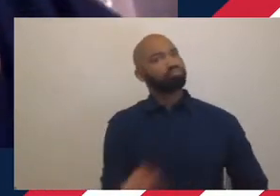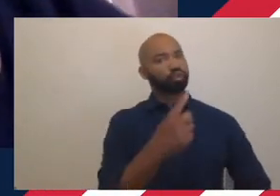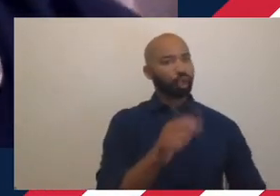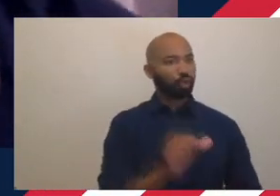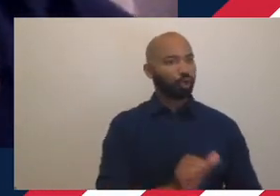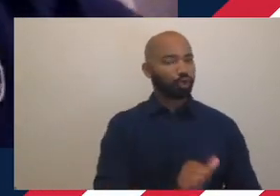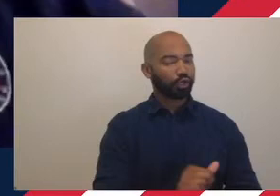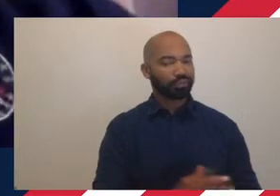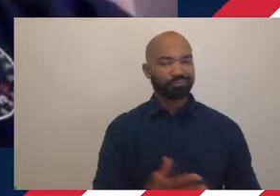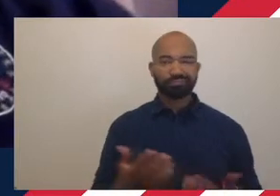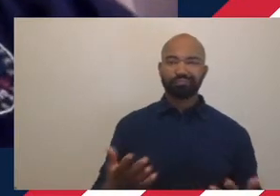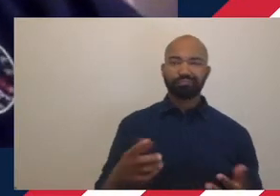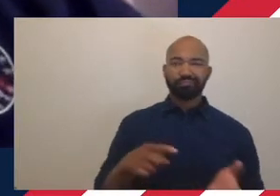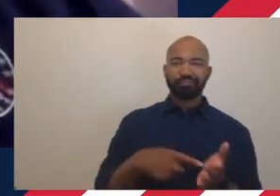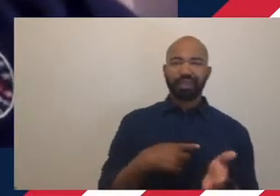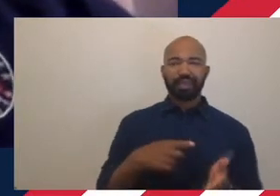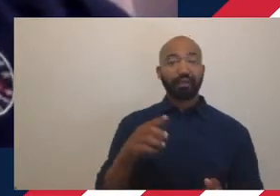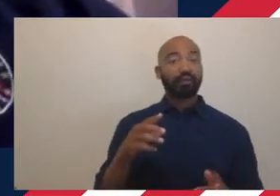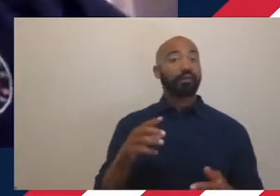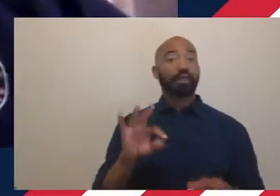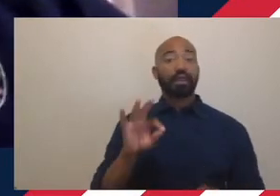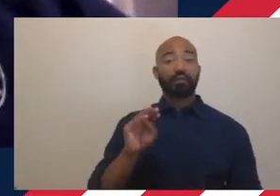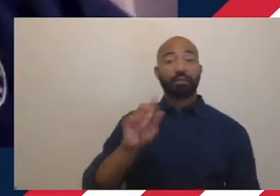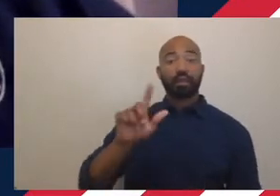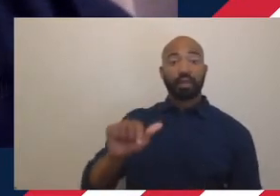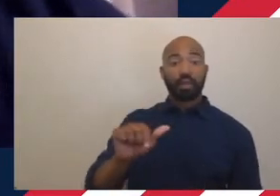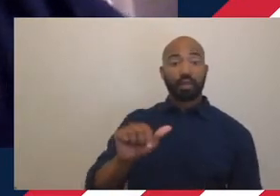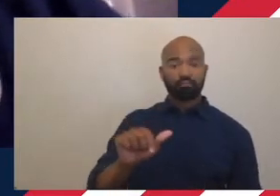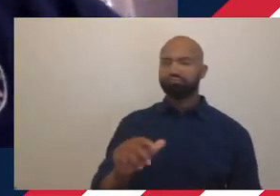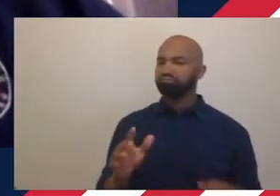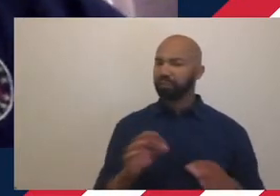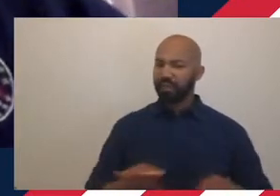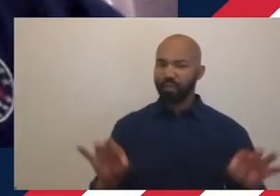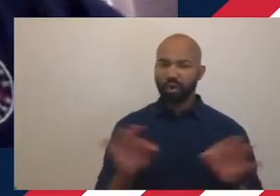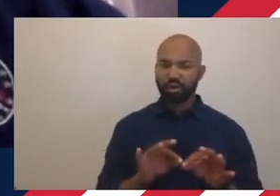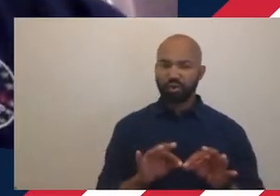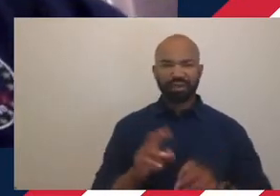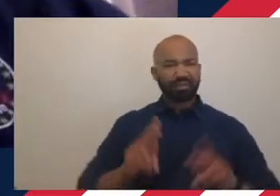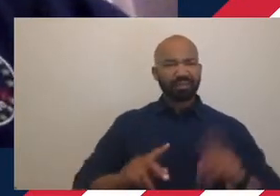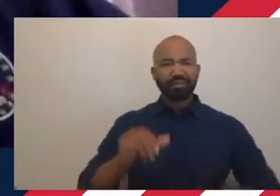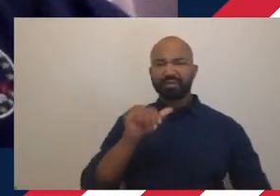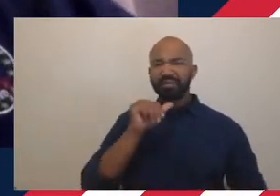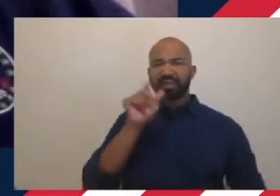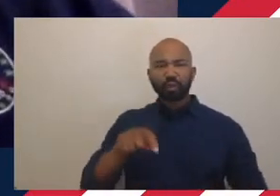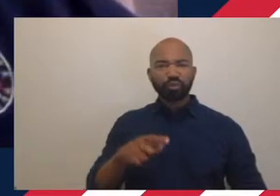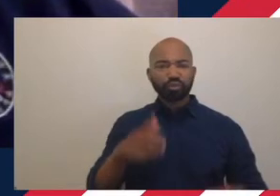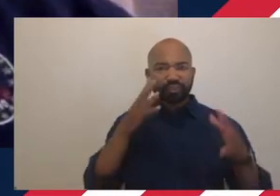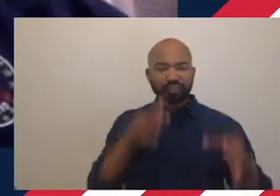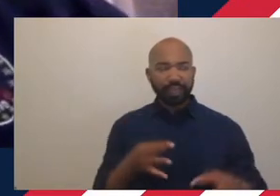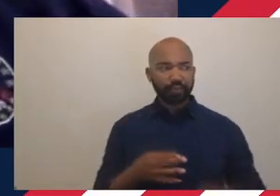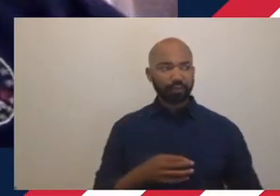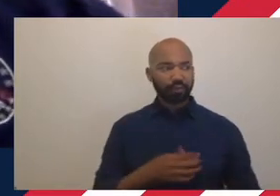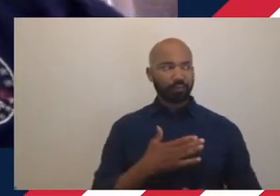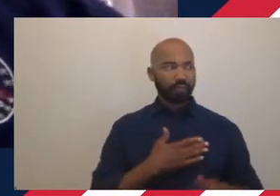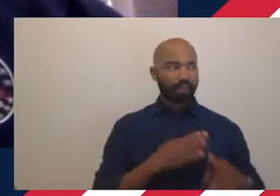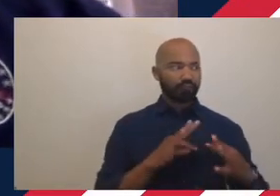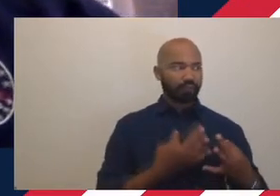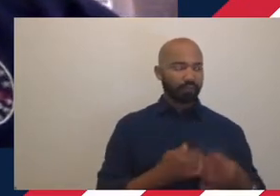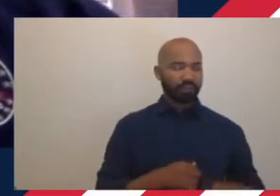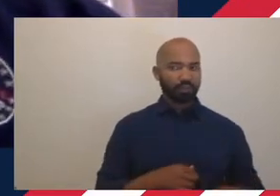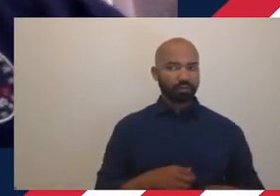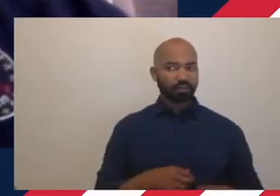Paid FMLA is extremely important, and no one should have to choose between their family or paying their mortgage.